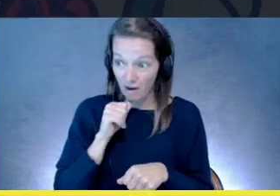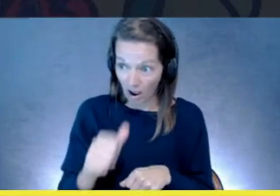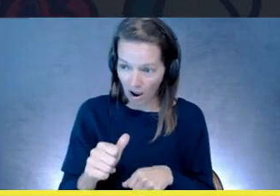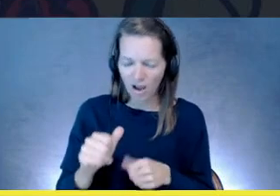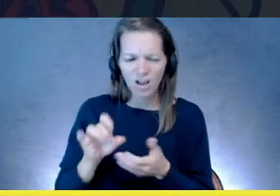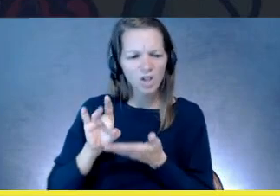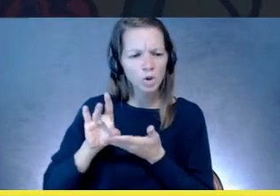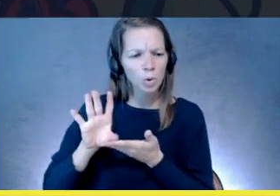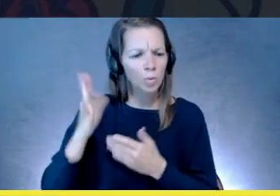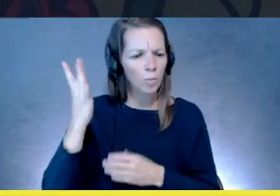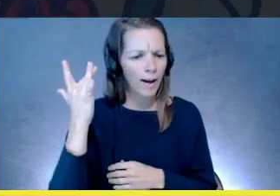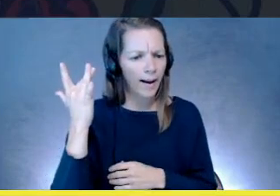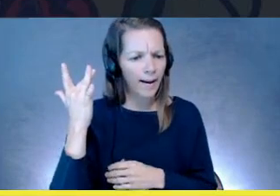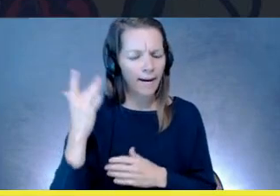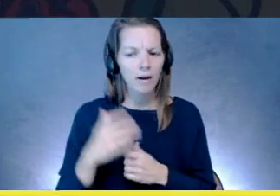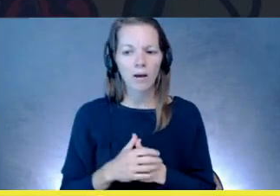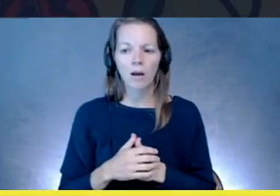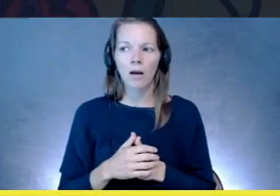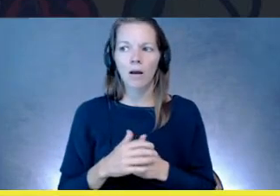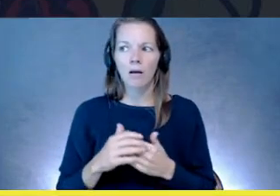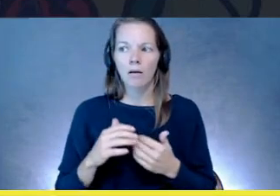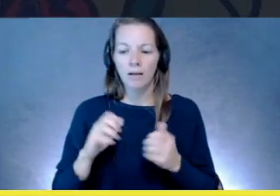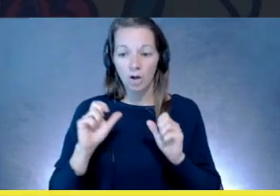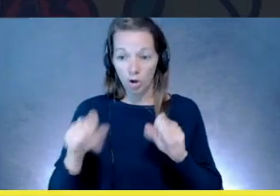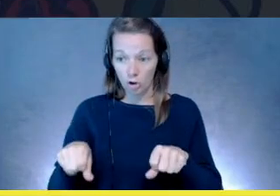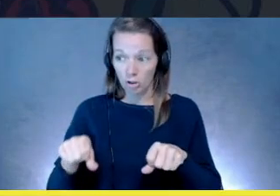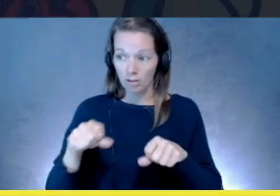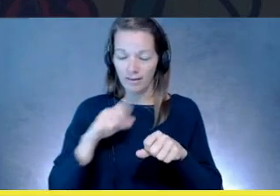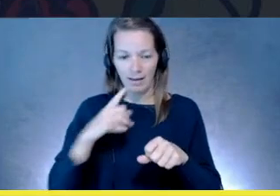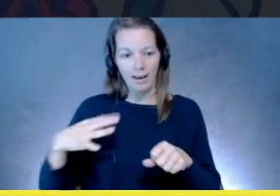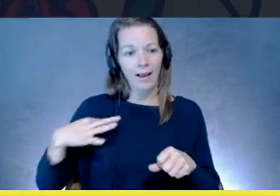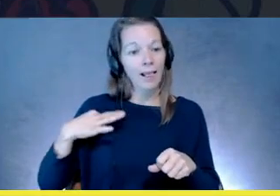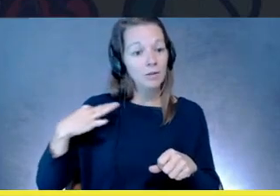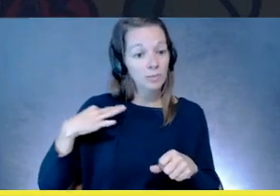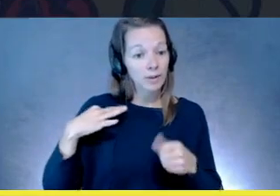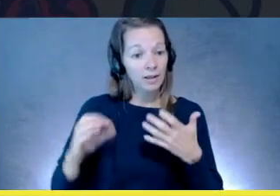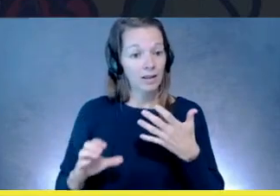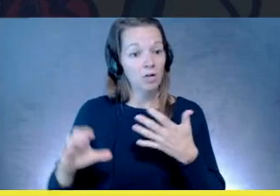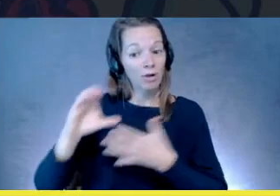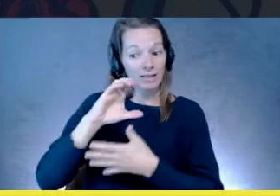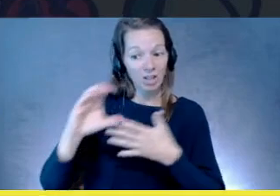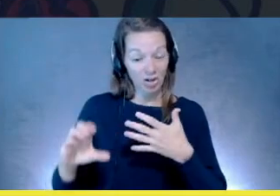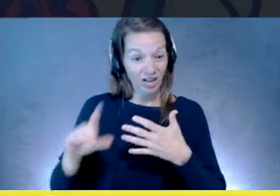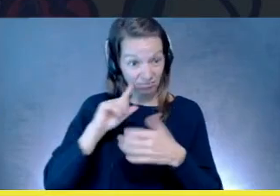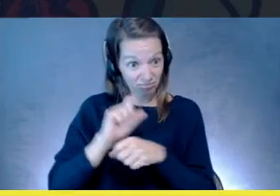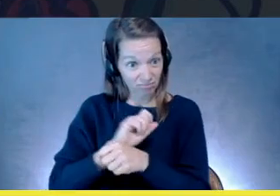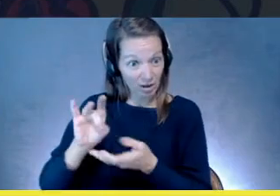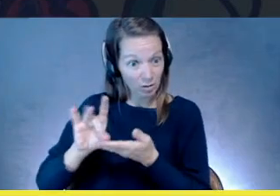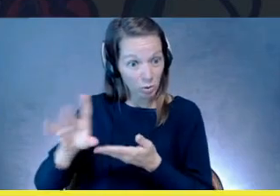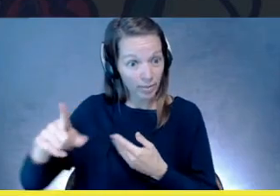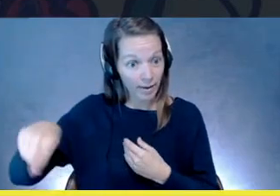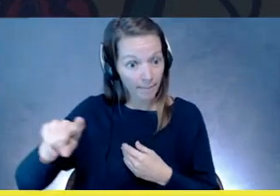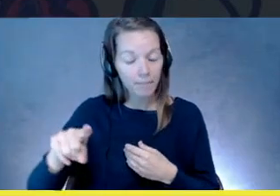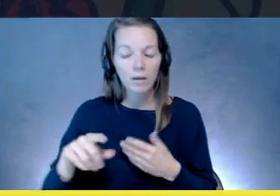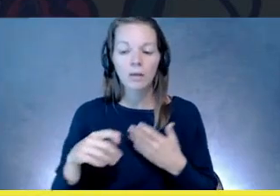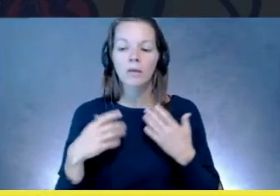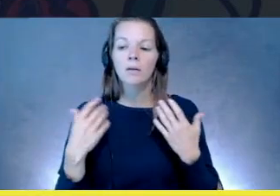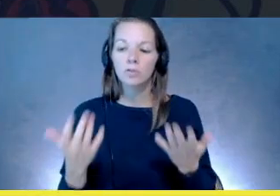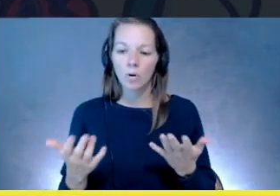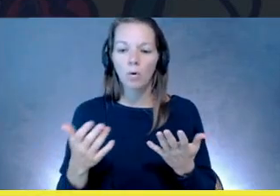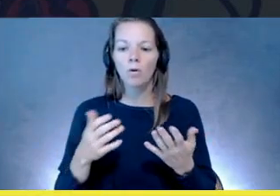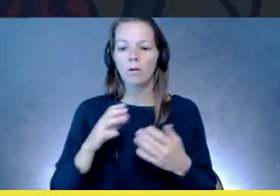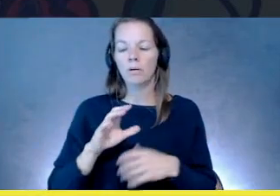try and access that information through the eligibility criteria and clinical trial protocols. So each study protocol describes the